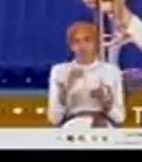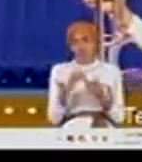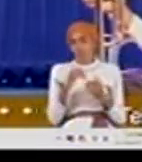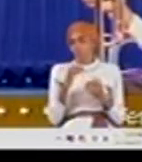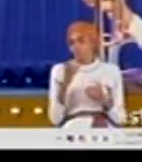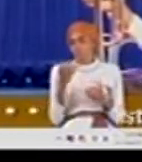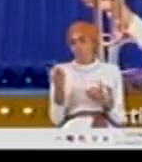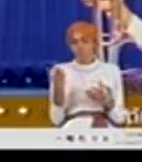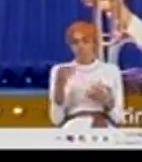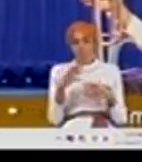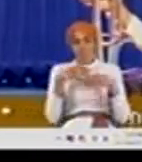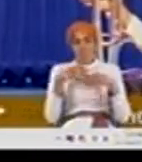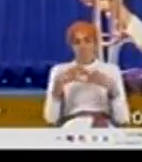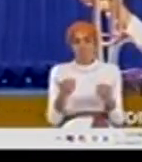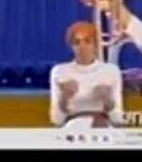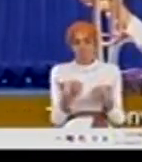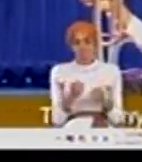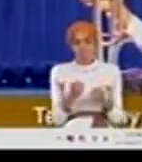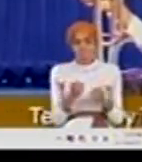from